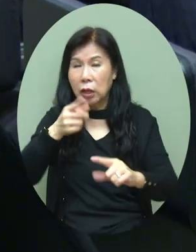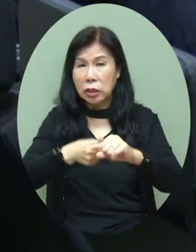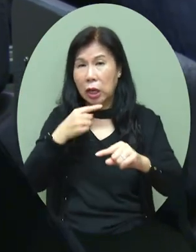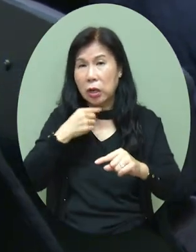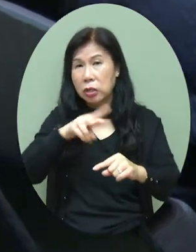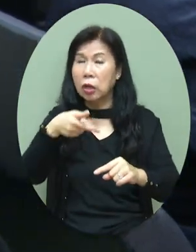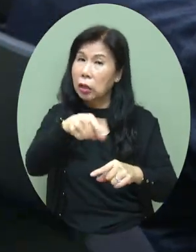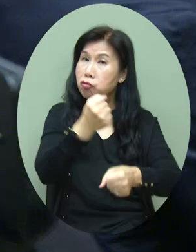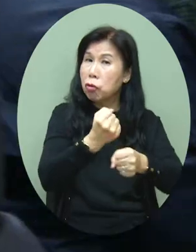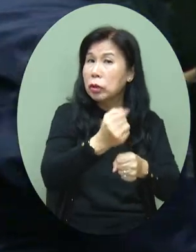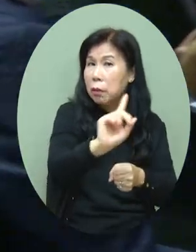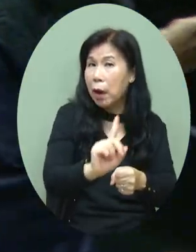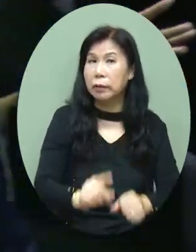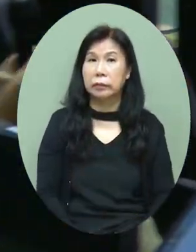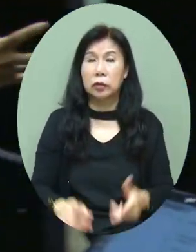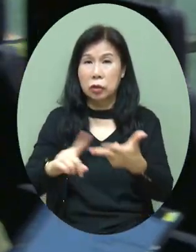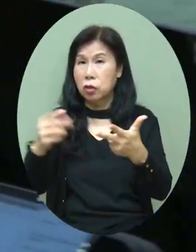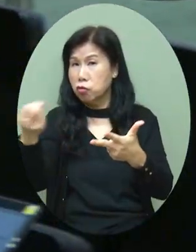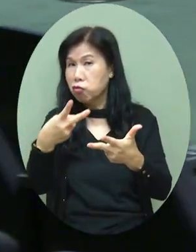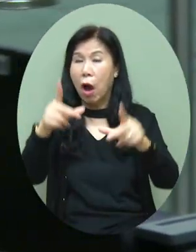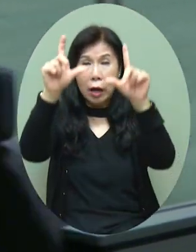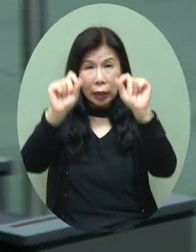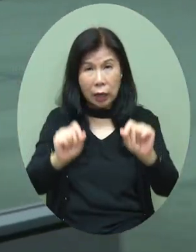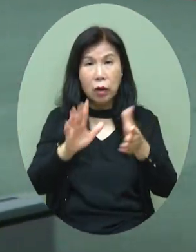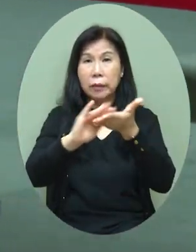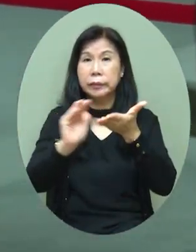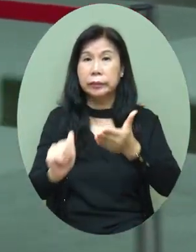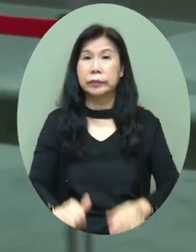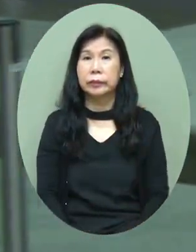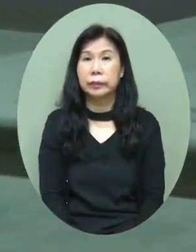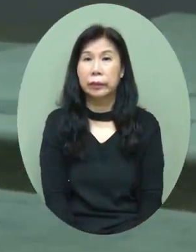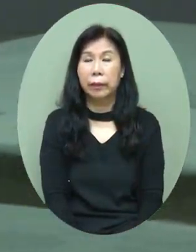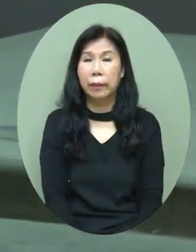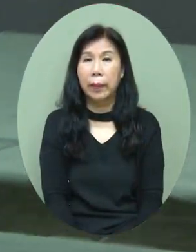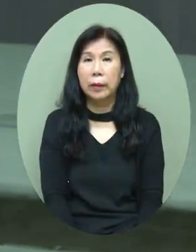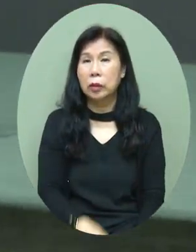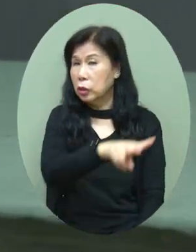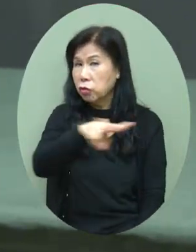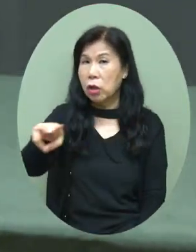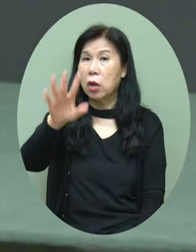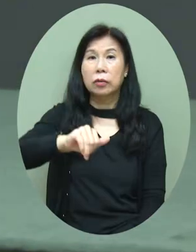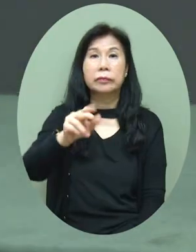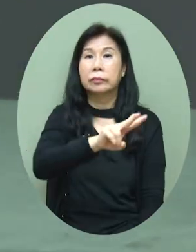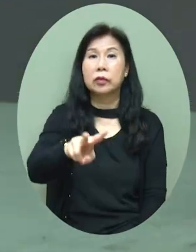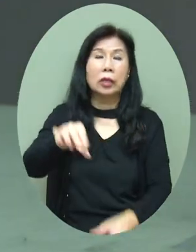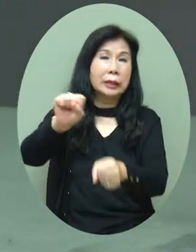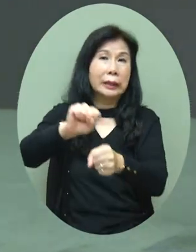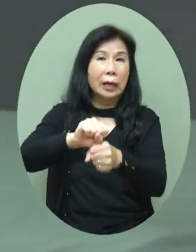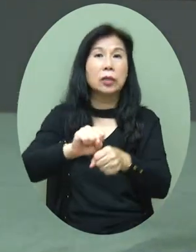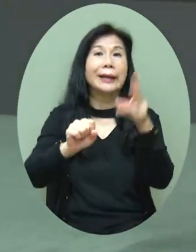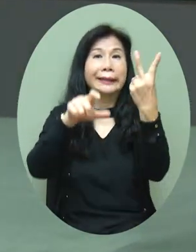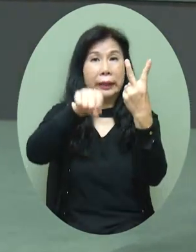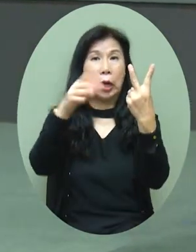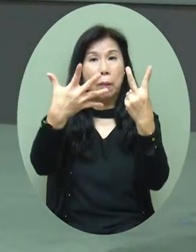you again elaborate on the rationale behind this 2.5 suggested increase? Because this is quite a steep